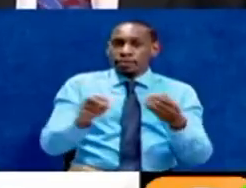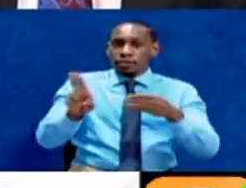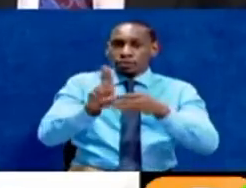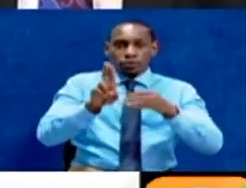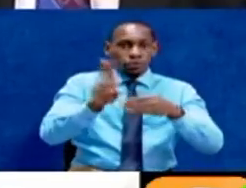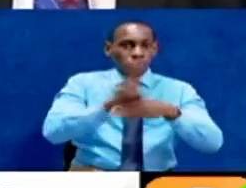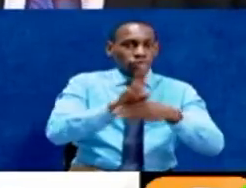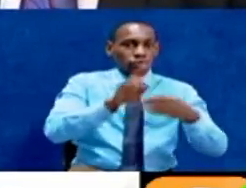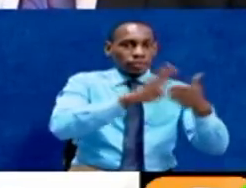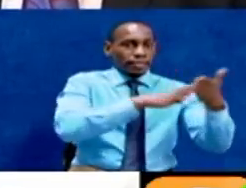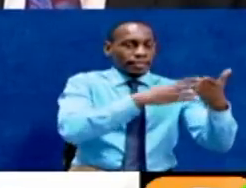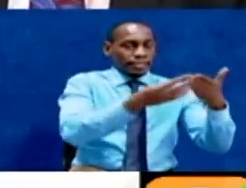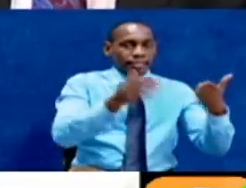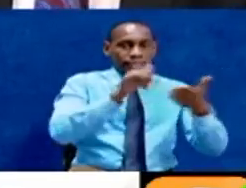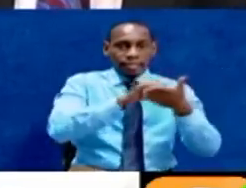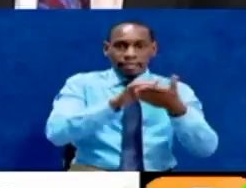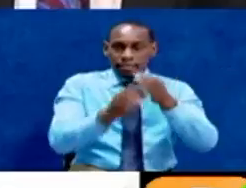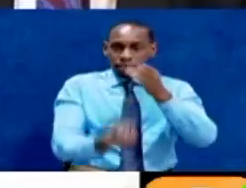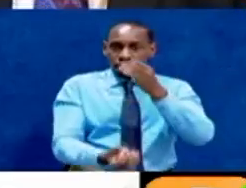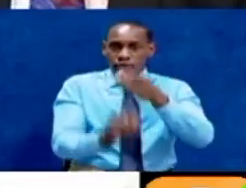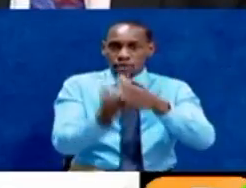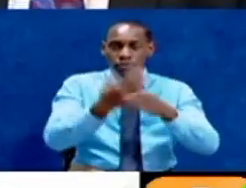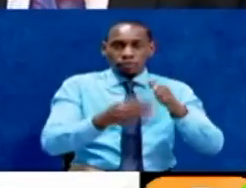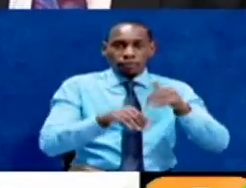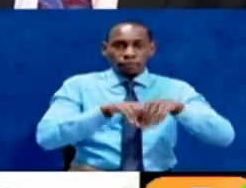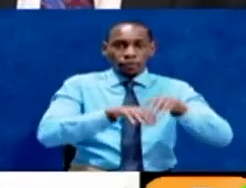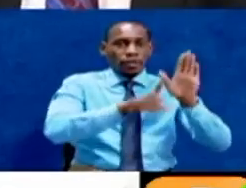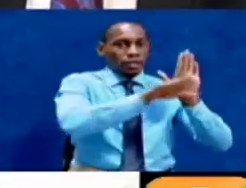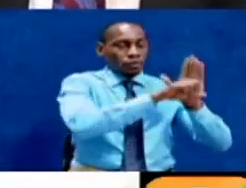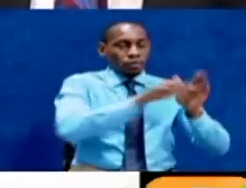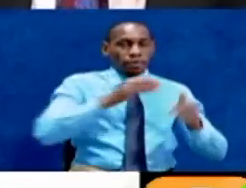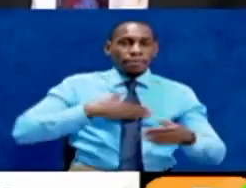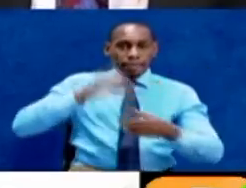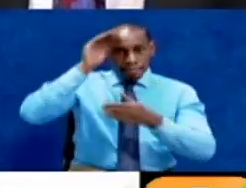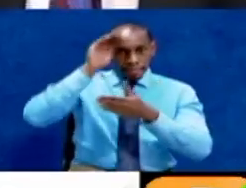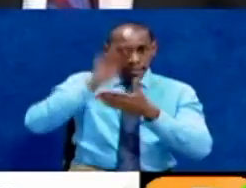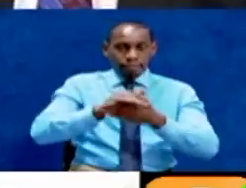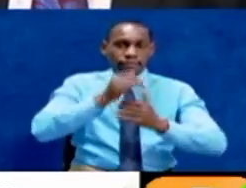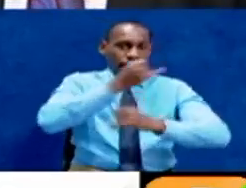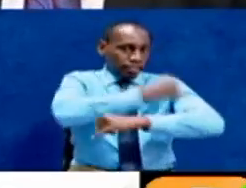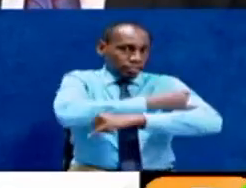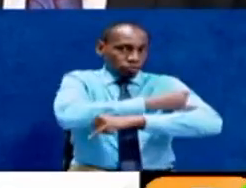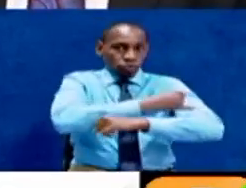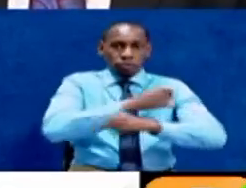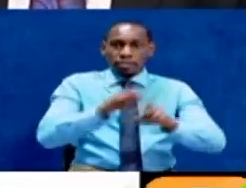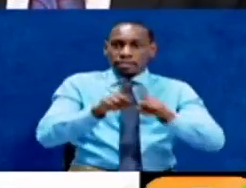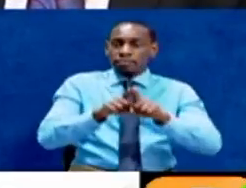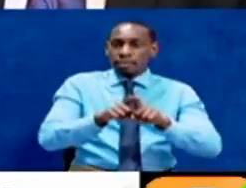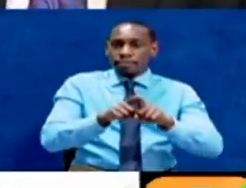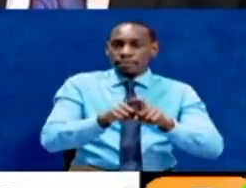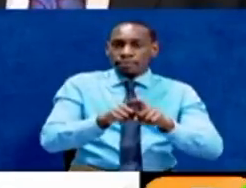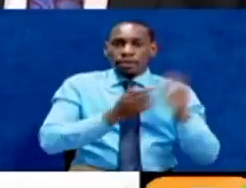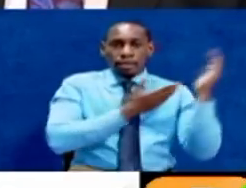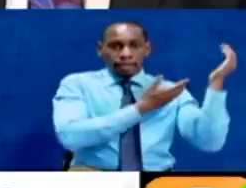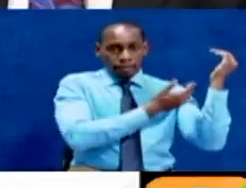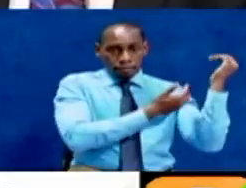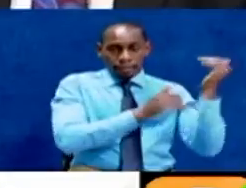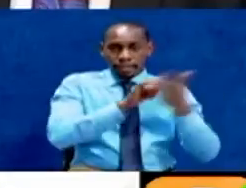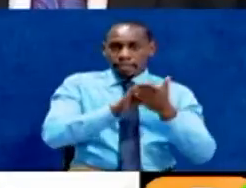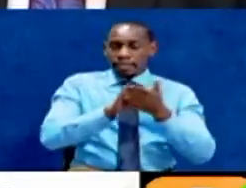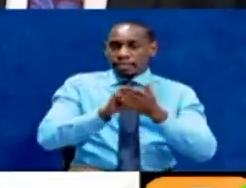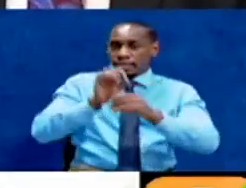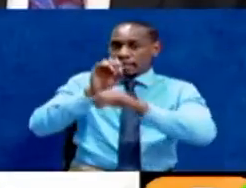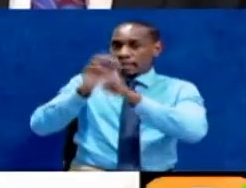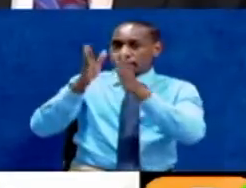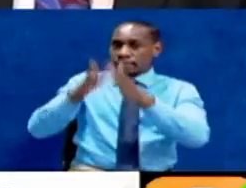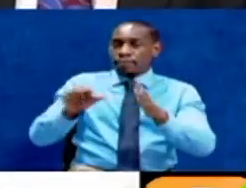the mechanisms that are set out in the law, because I believe in institutions. We are praying that even those and advisors there, and because